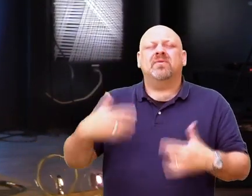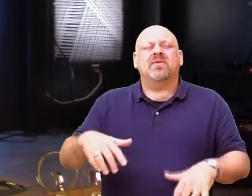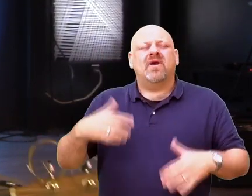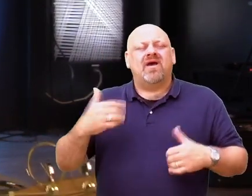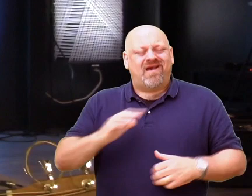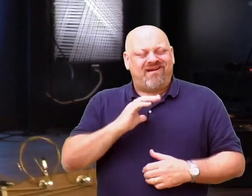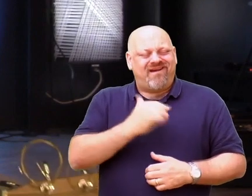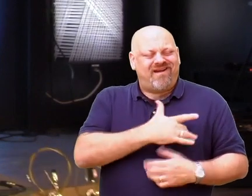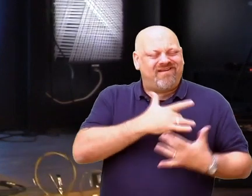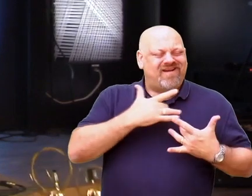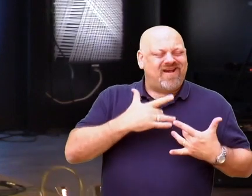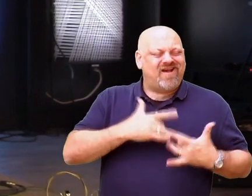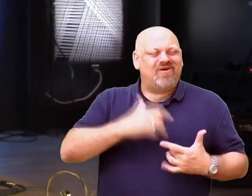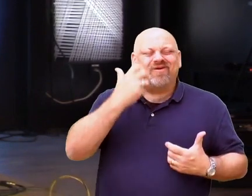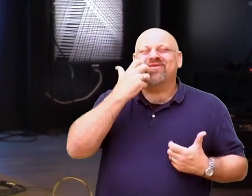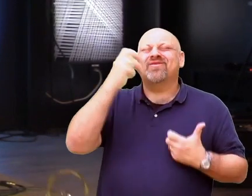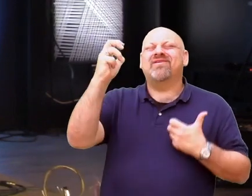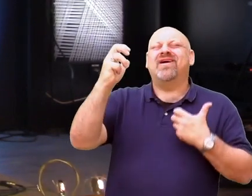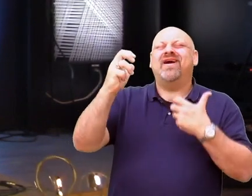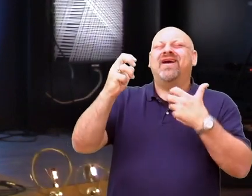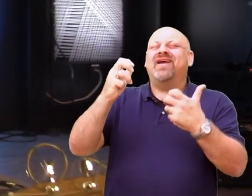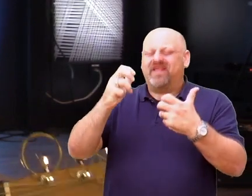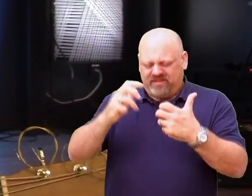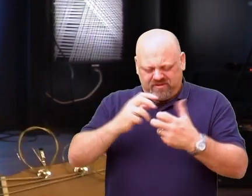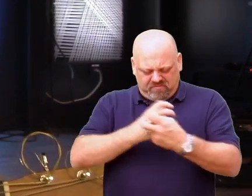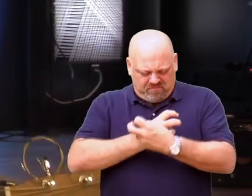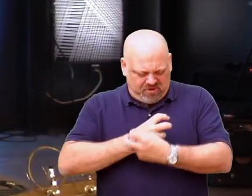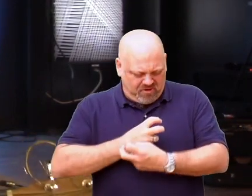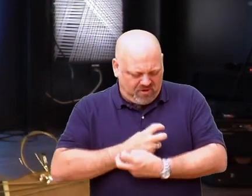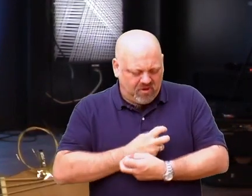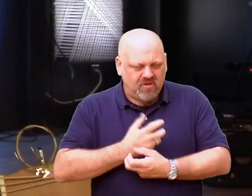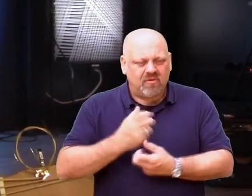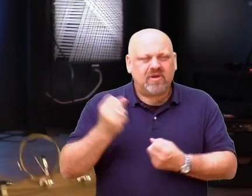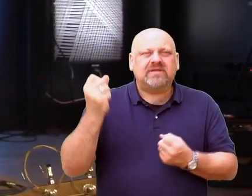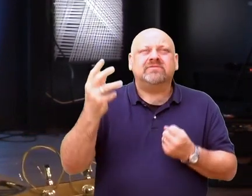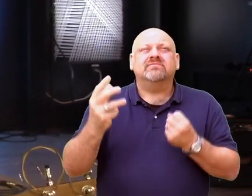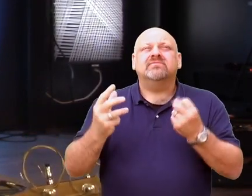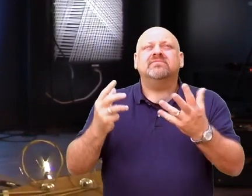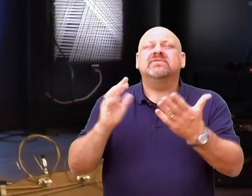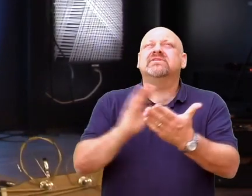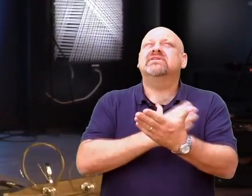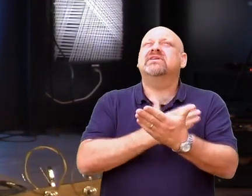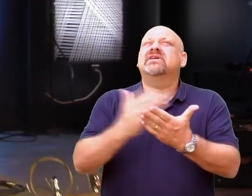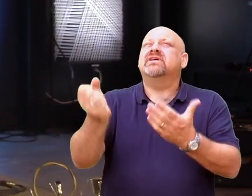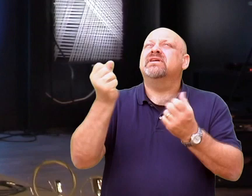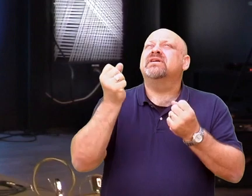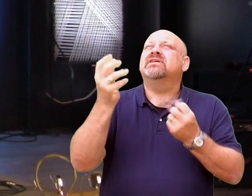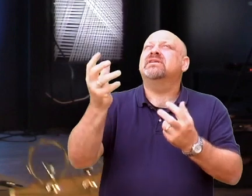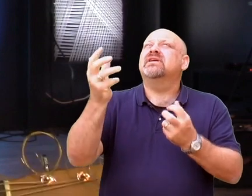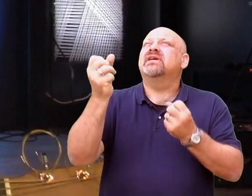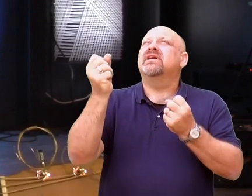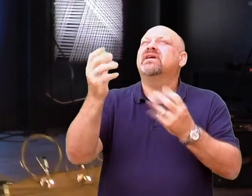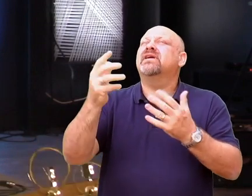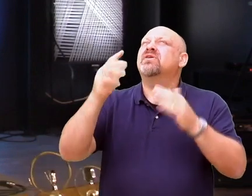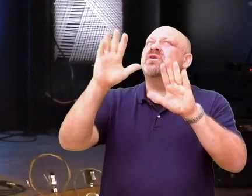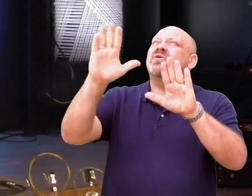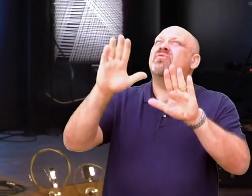Shout your praise. Our hearts will cry. These bones will sing.